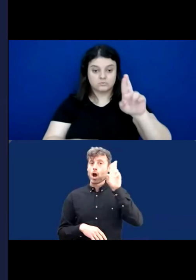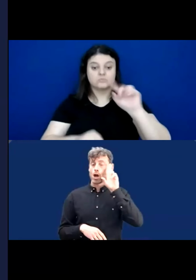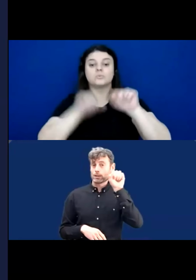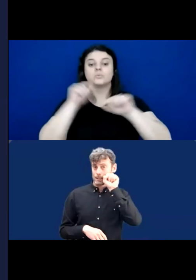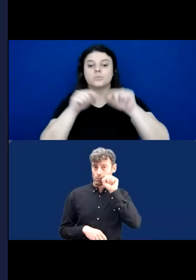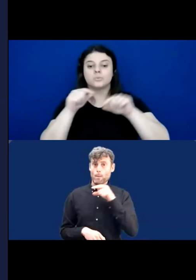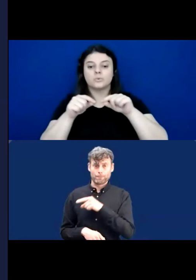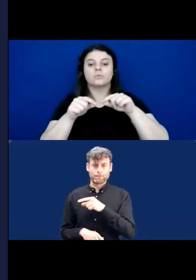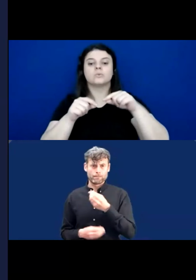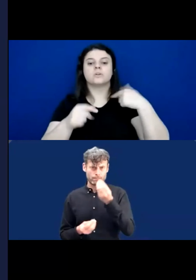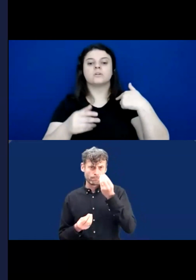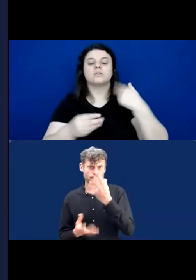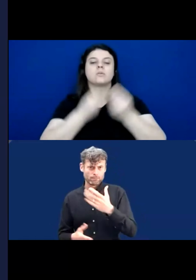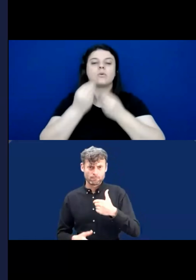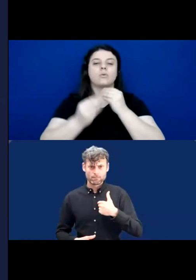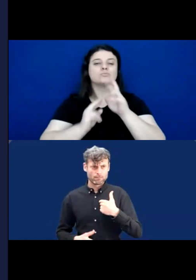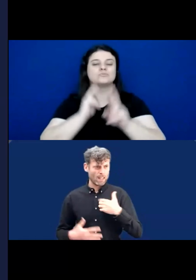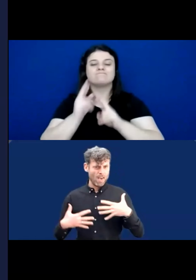outcome.